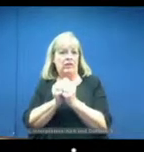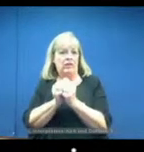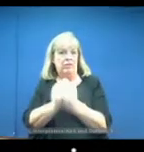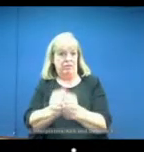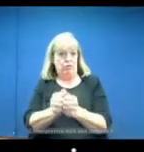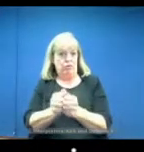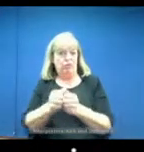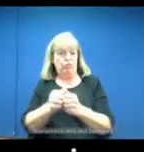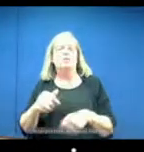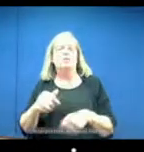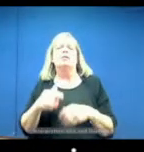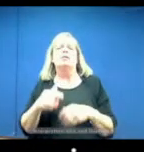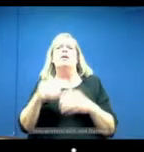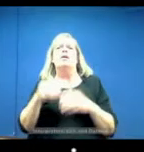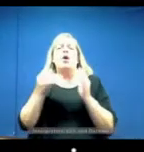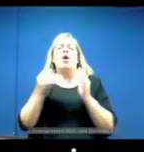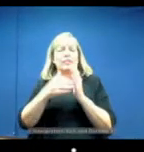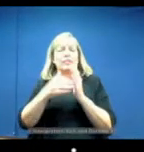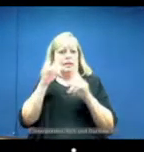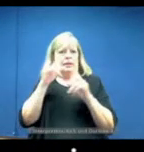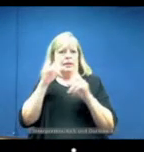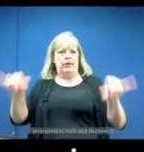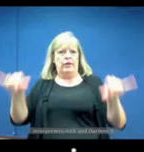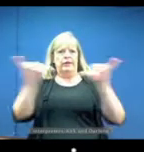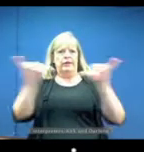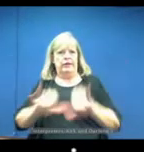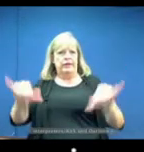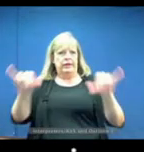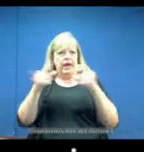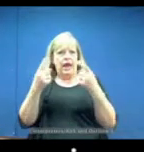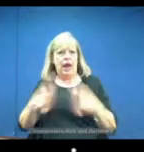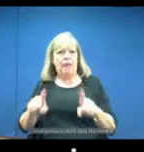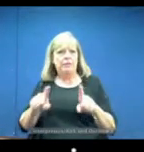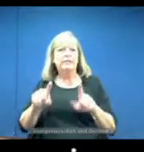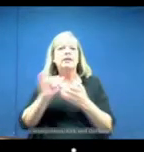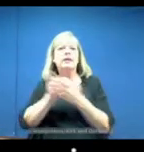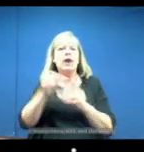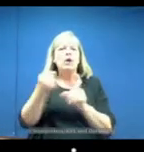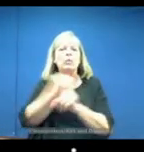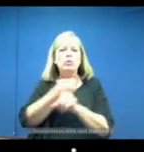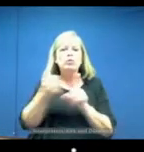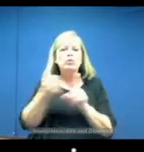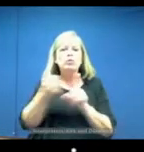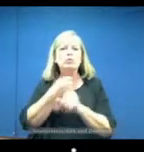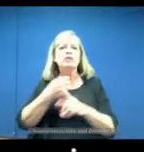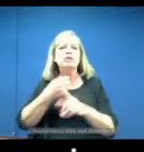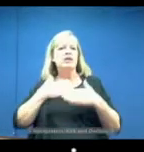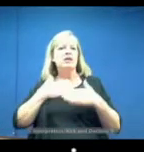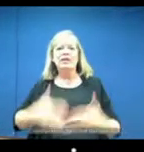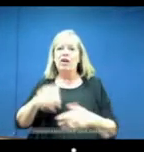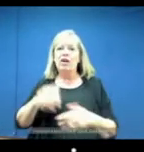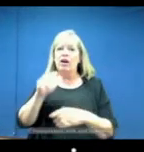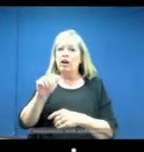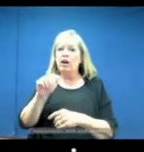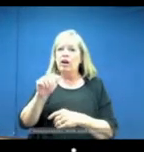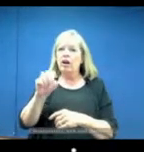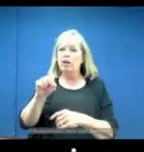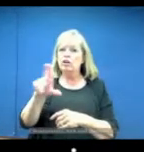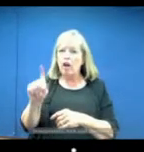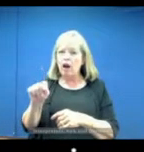It's often a pattern of abuse, a pattern of physical assault, threats, coercive